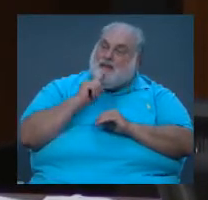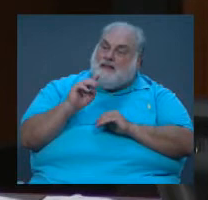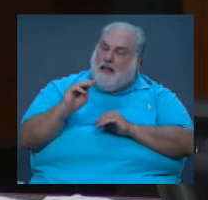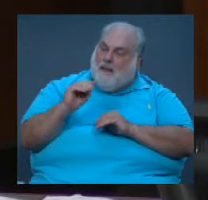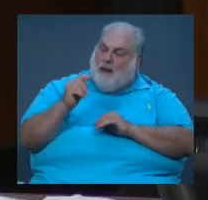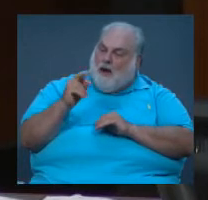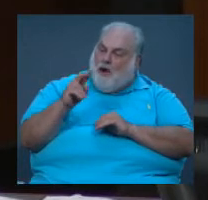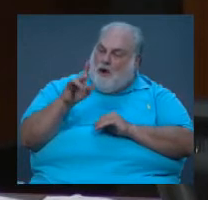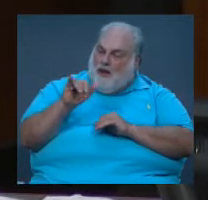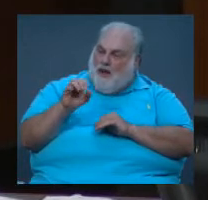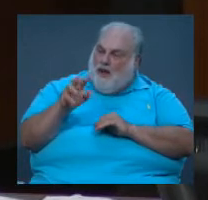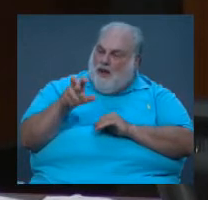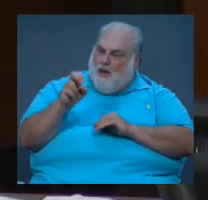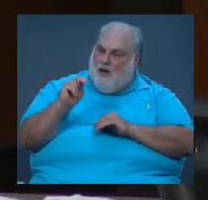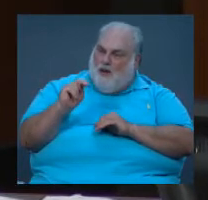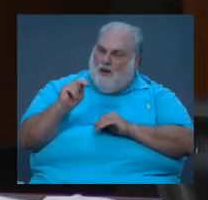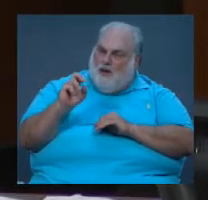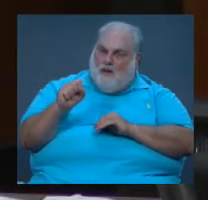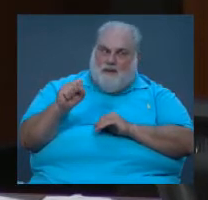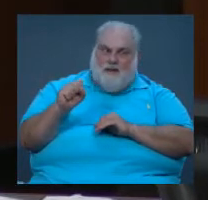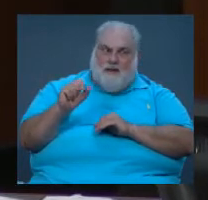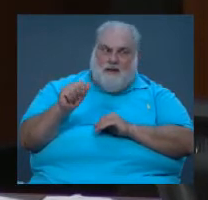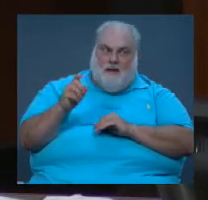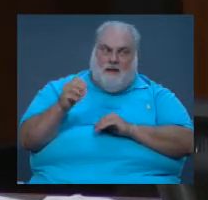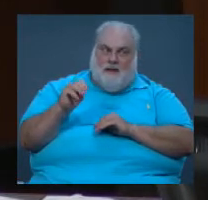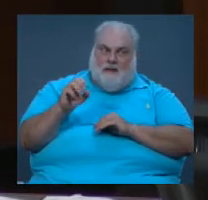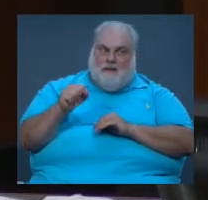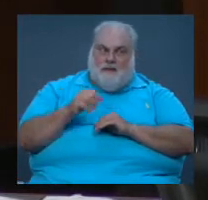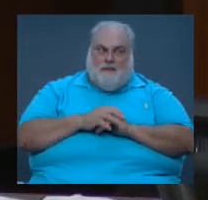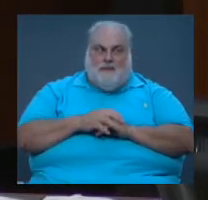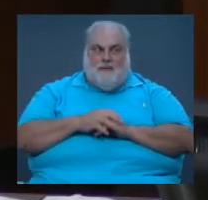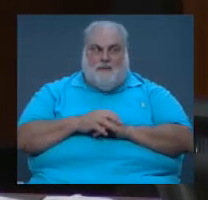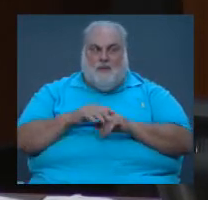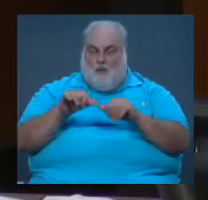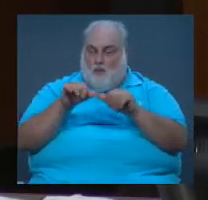minority-owned company. I believe Adams is. From